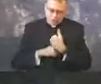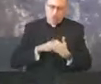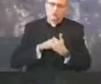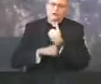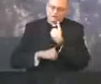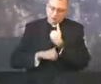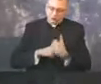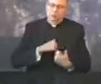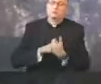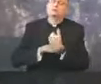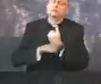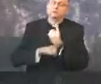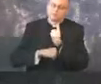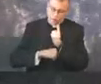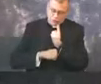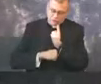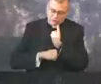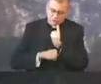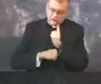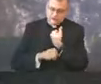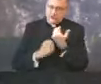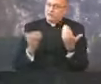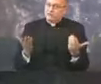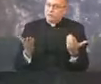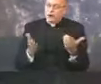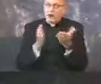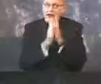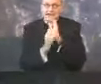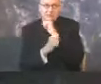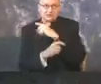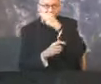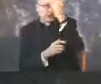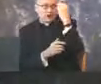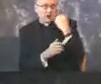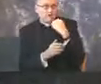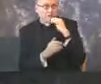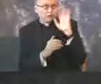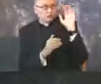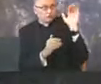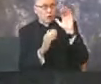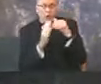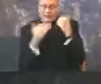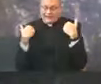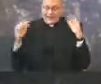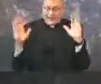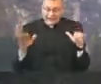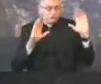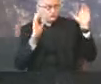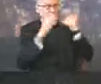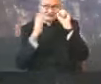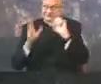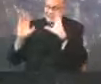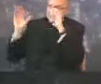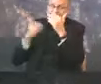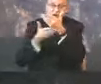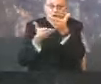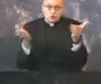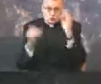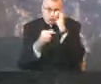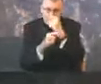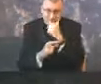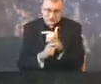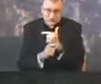through my most grievous fault. Therefore I ask Blessed Mary, ever Virgin, all the angels and saints, and you, my brothers